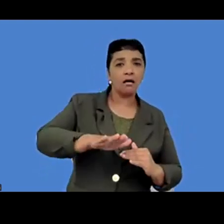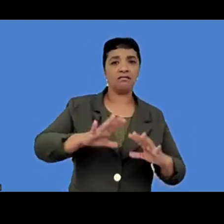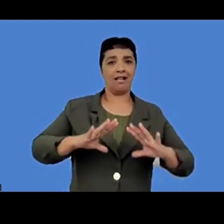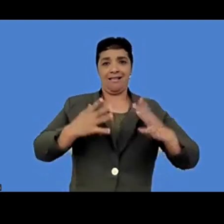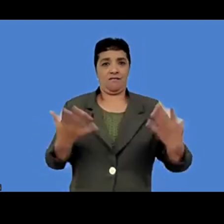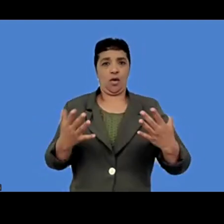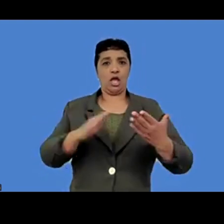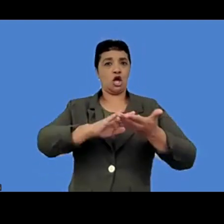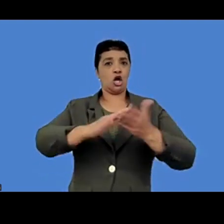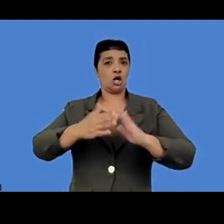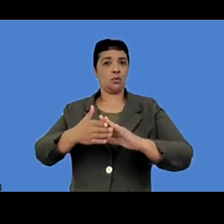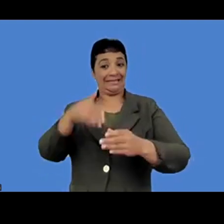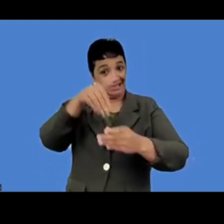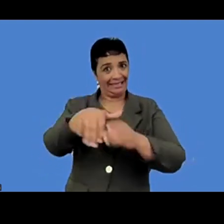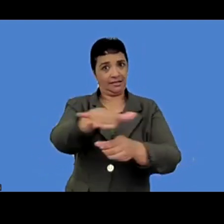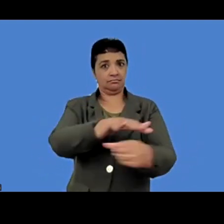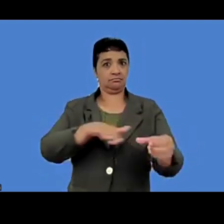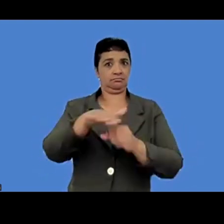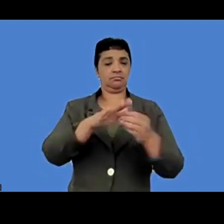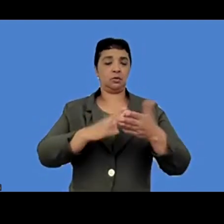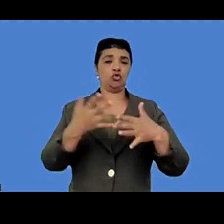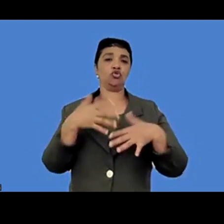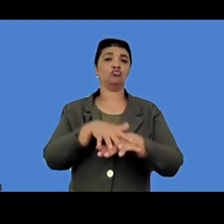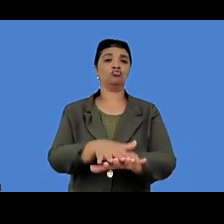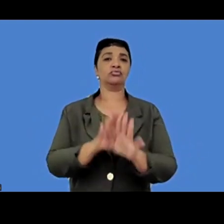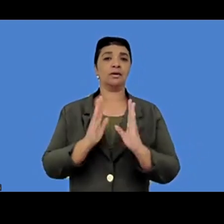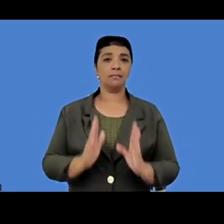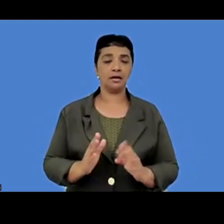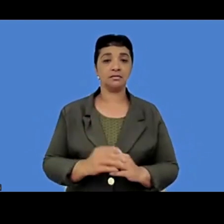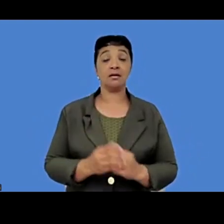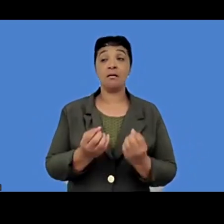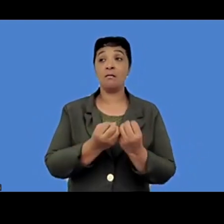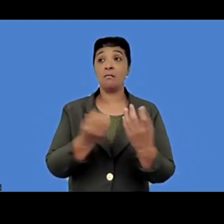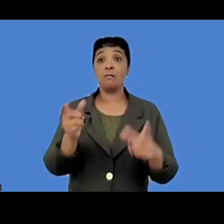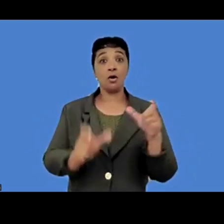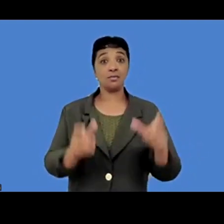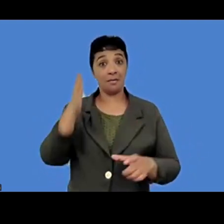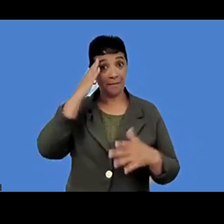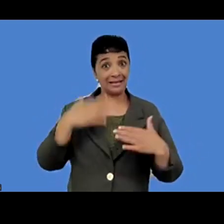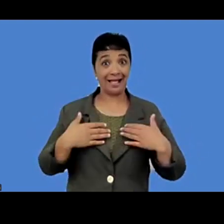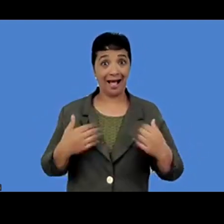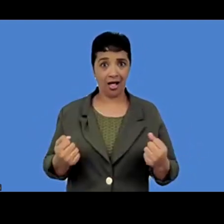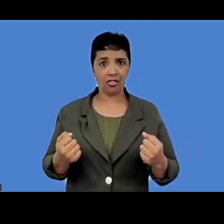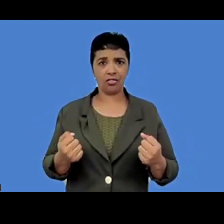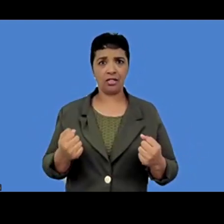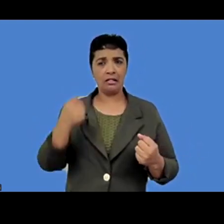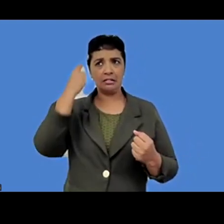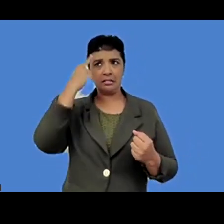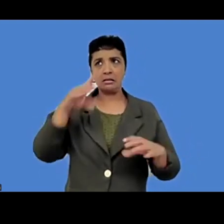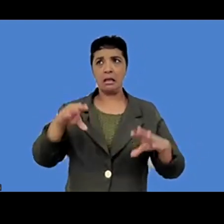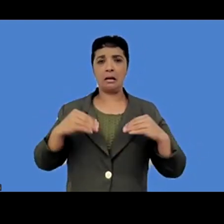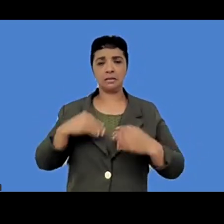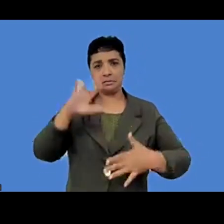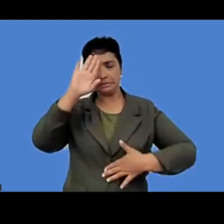community and treatment in the community. And many people with mental health issues are taking as patients only because they may need